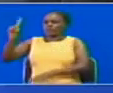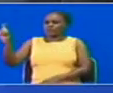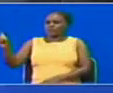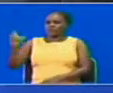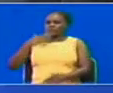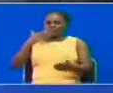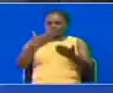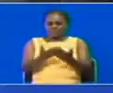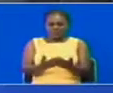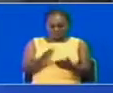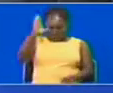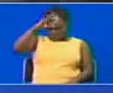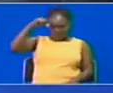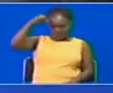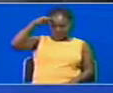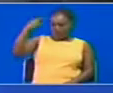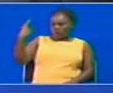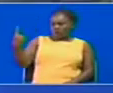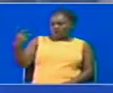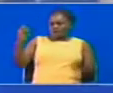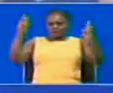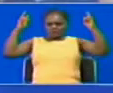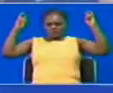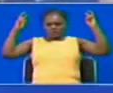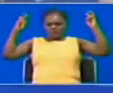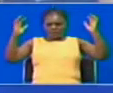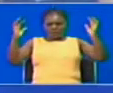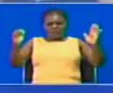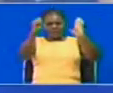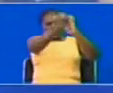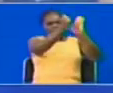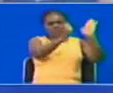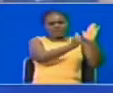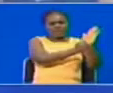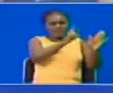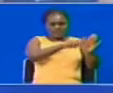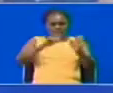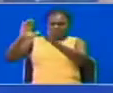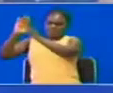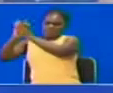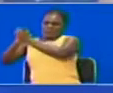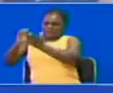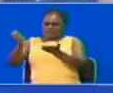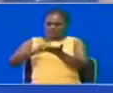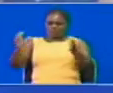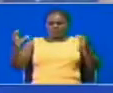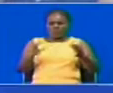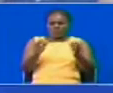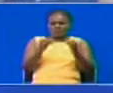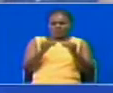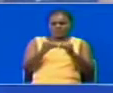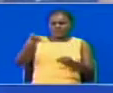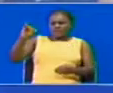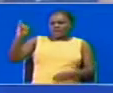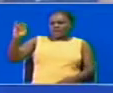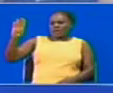Thank you, Akisa. That was one of the subjects, the main agenda for today's meeting, when the Jubilee Secretariat met with the IEBC officials